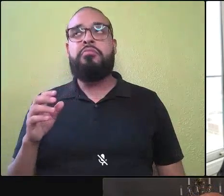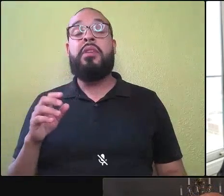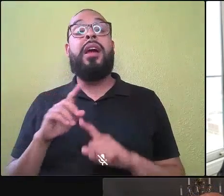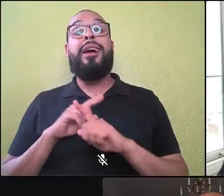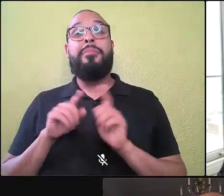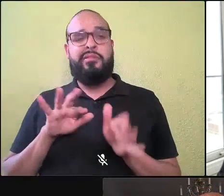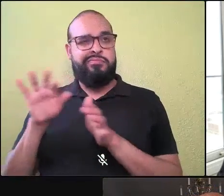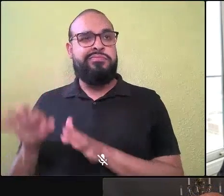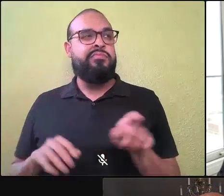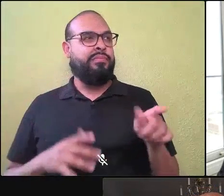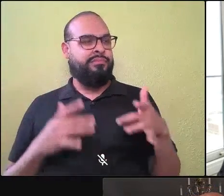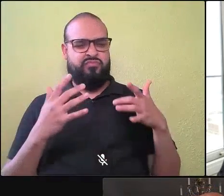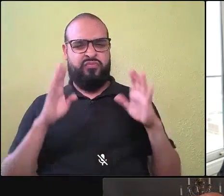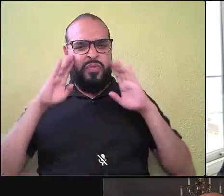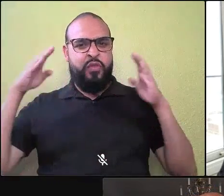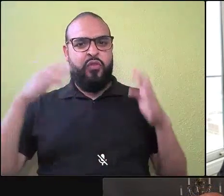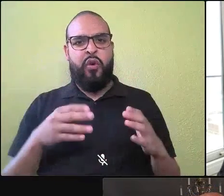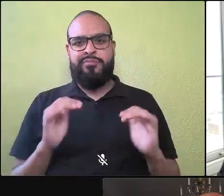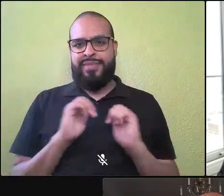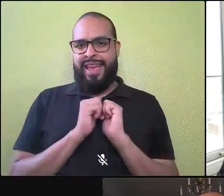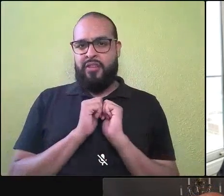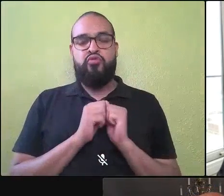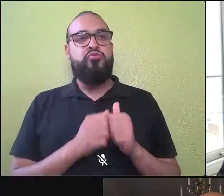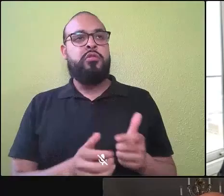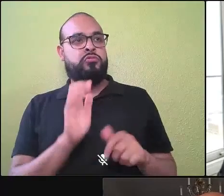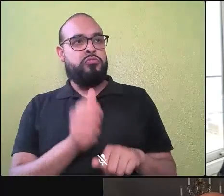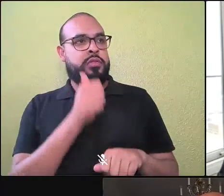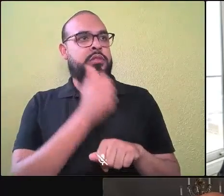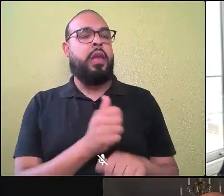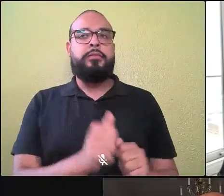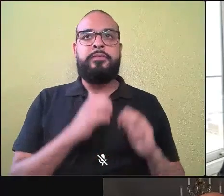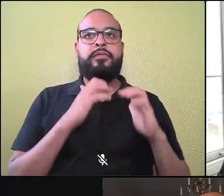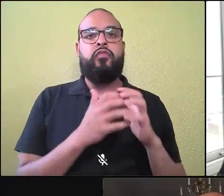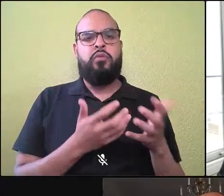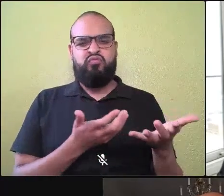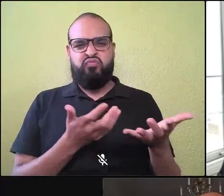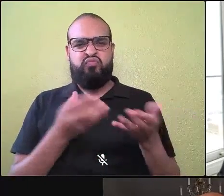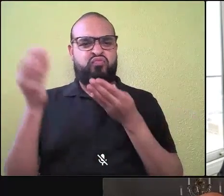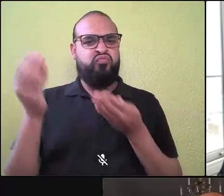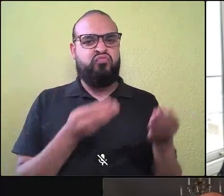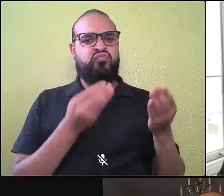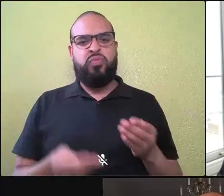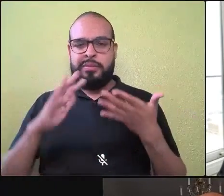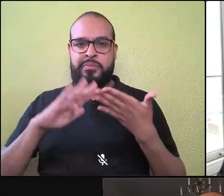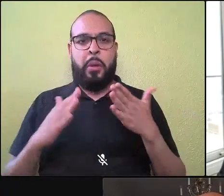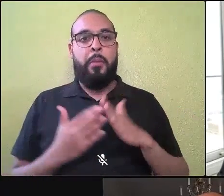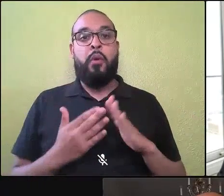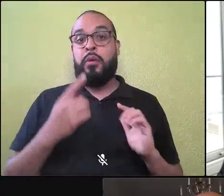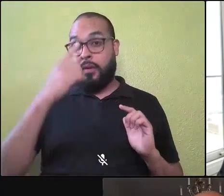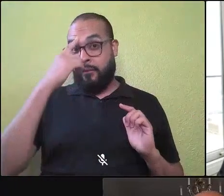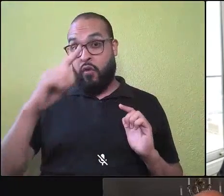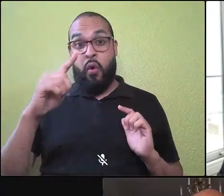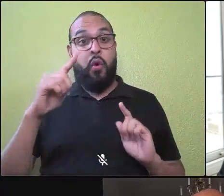which you create, foster, and ultimately facilitate community, and especially intentional community for Black folks